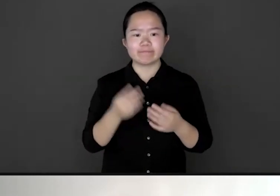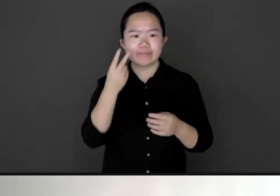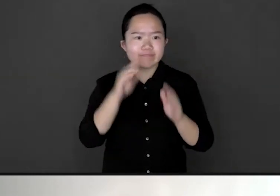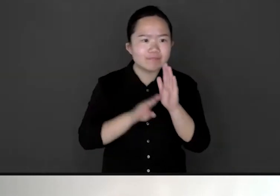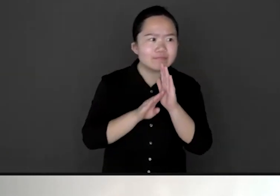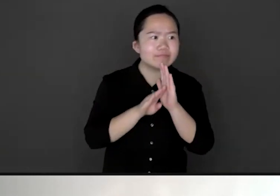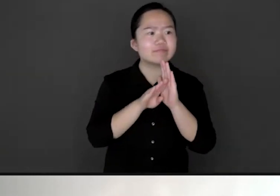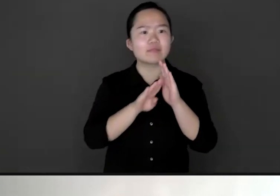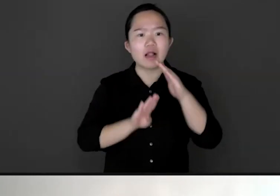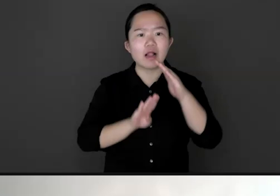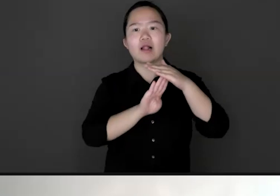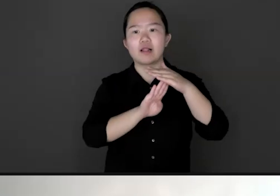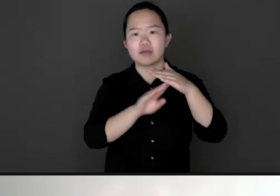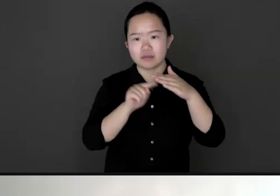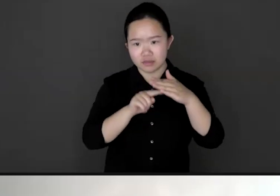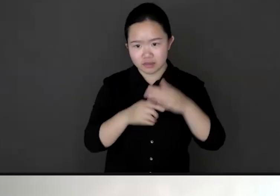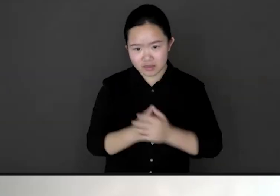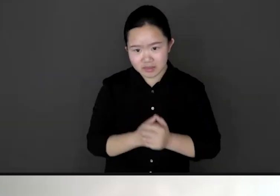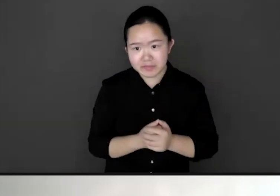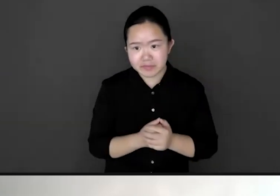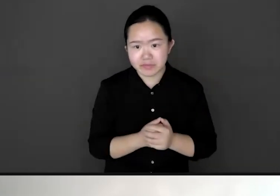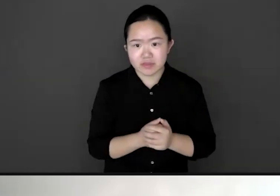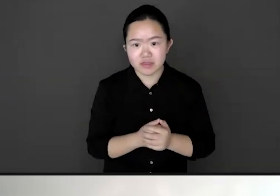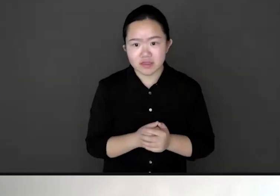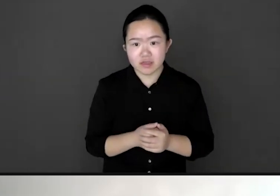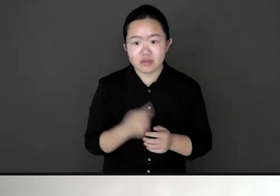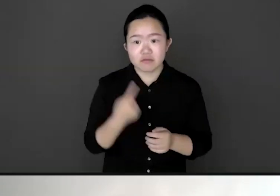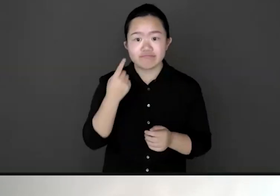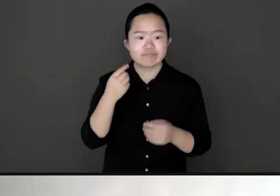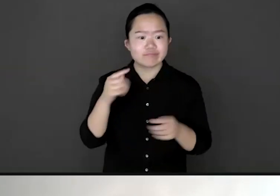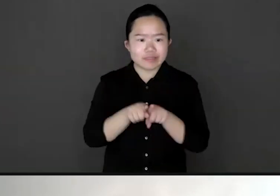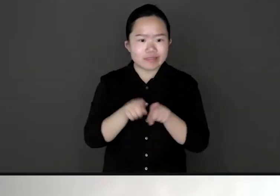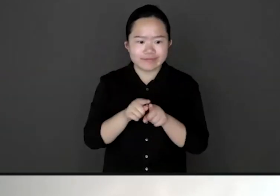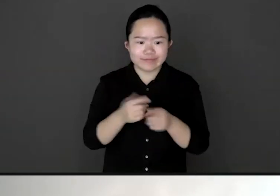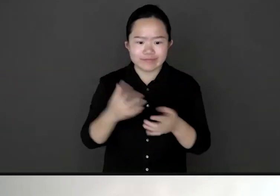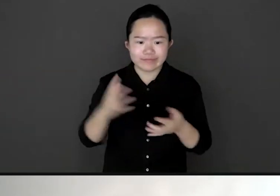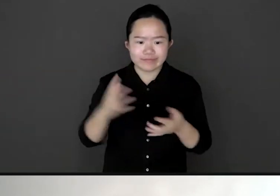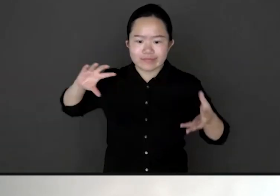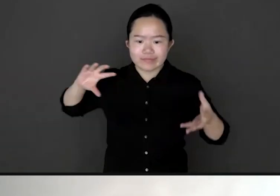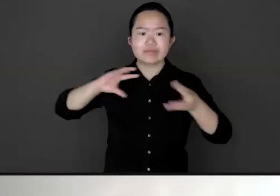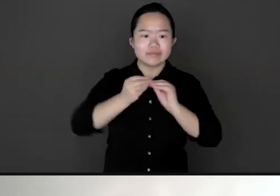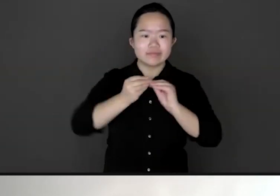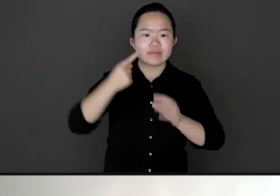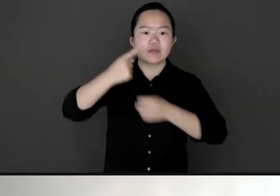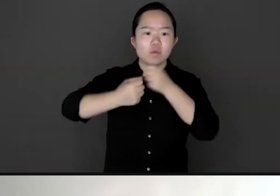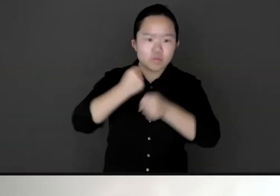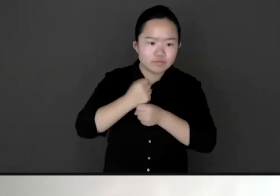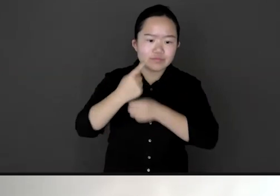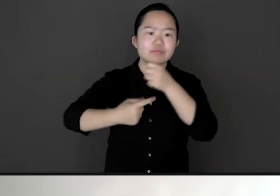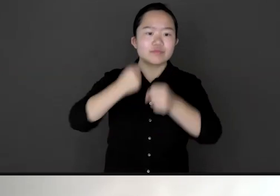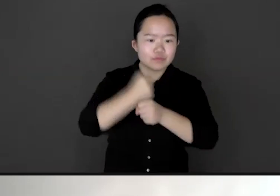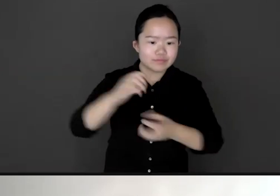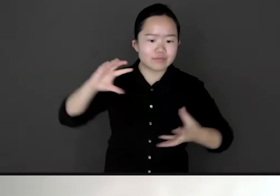I'm going to make an environmental sustainability, goals report of mine, I'm going to make it as fancy for